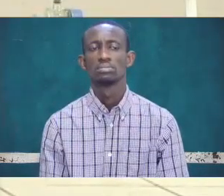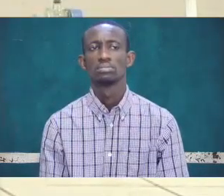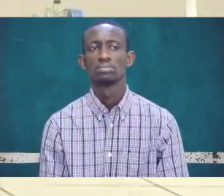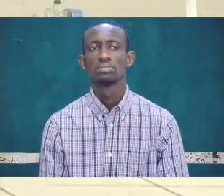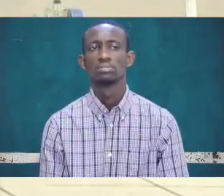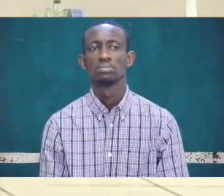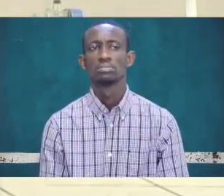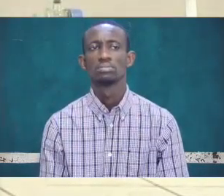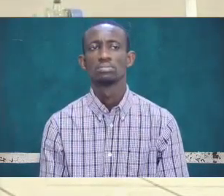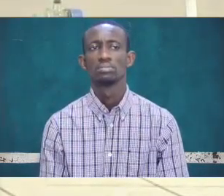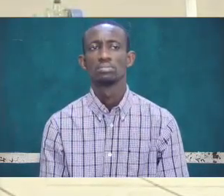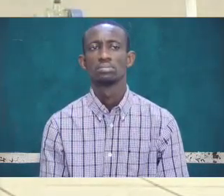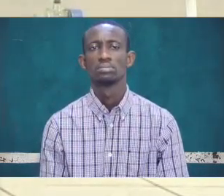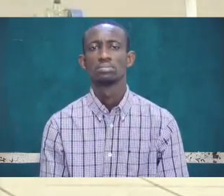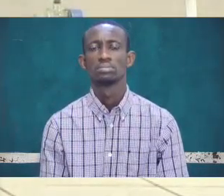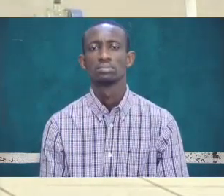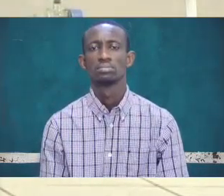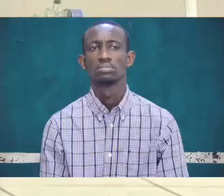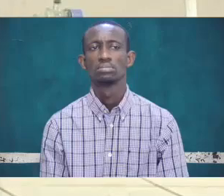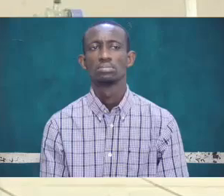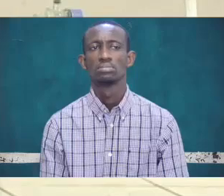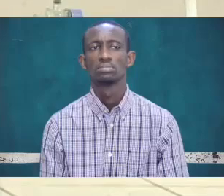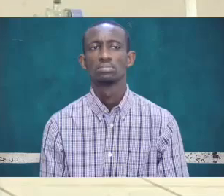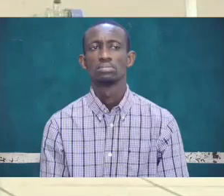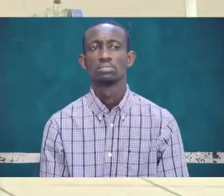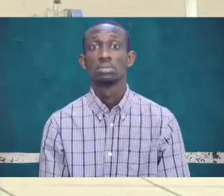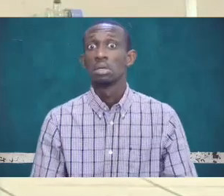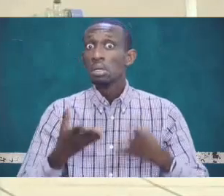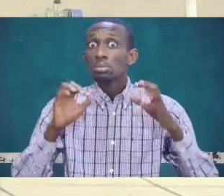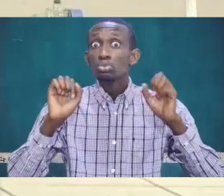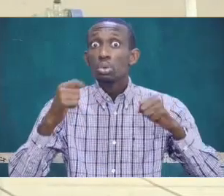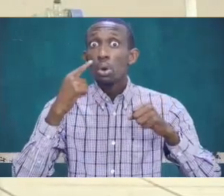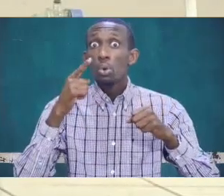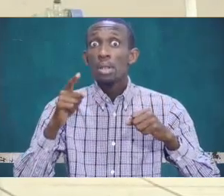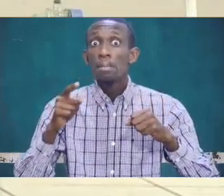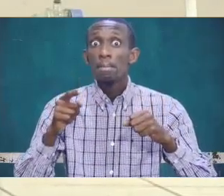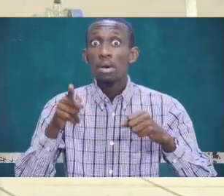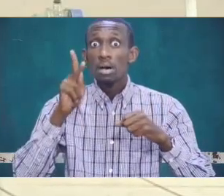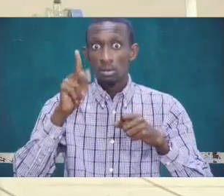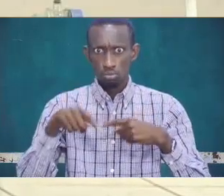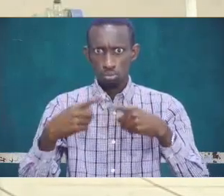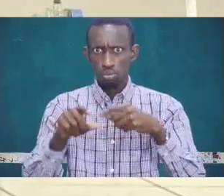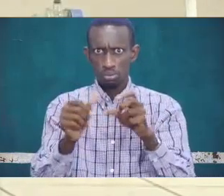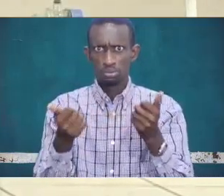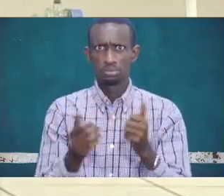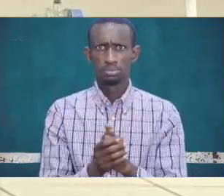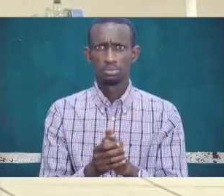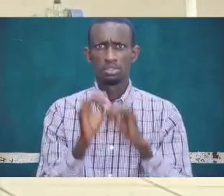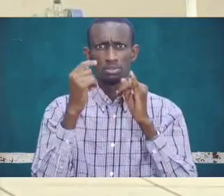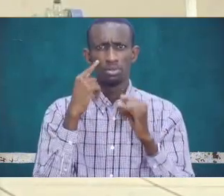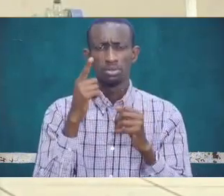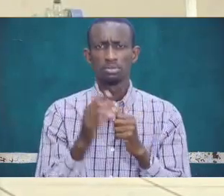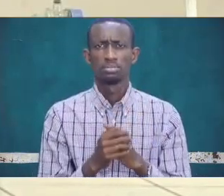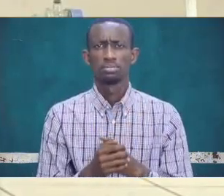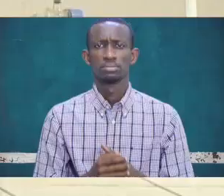meantime. We can also even look at some other processes as we keep a keen look at that